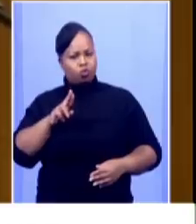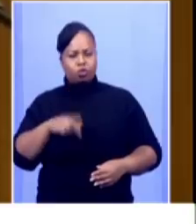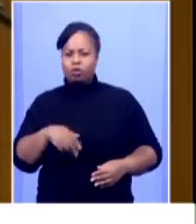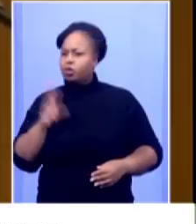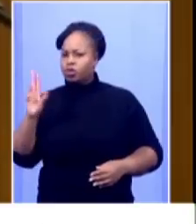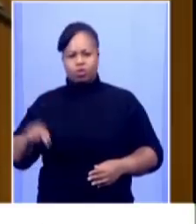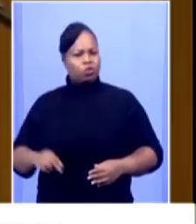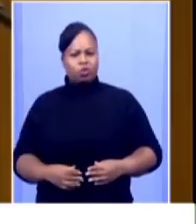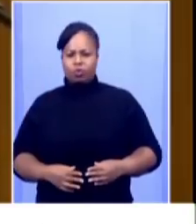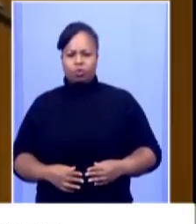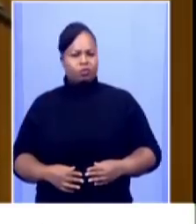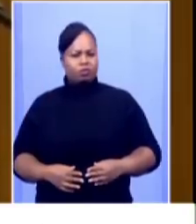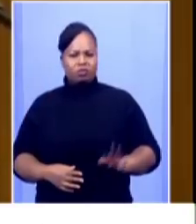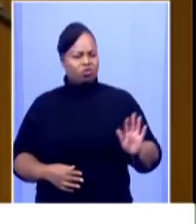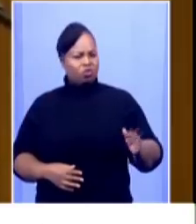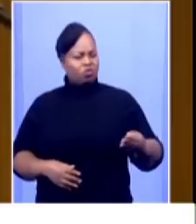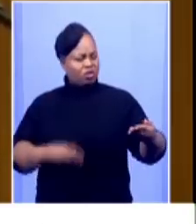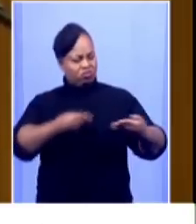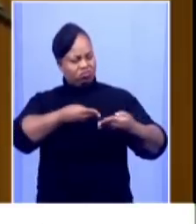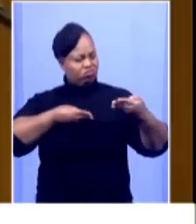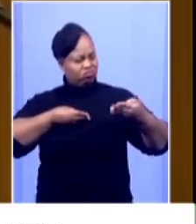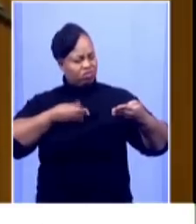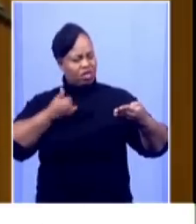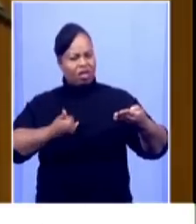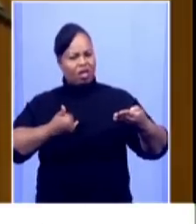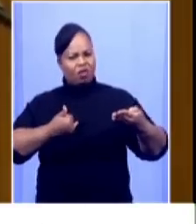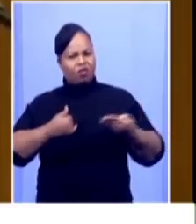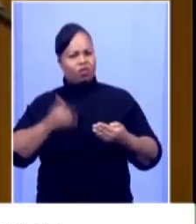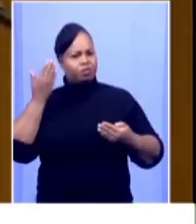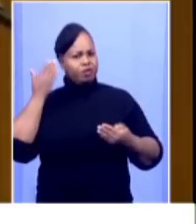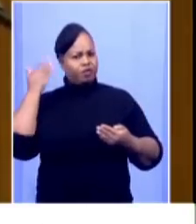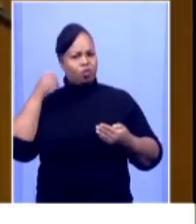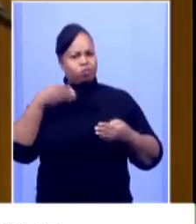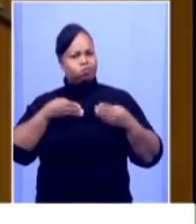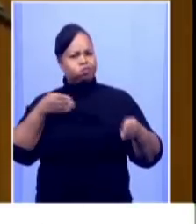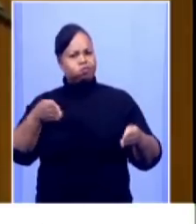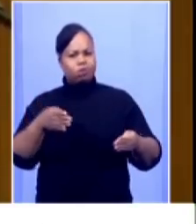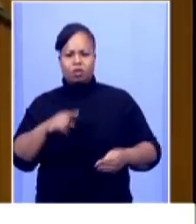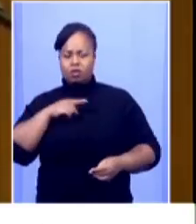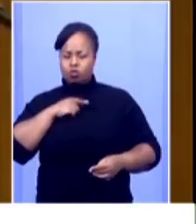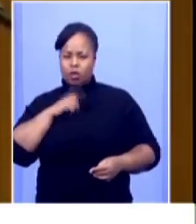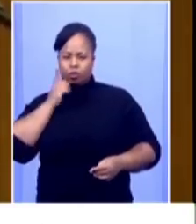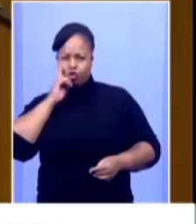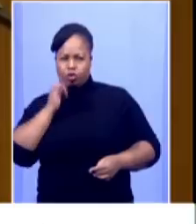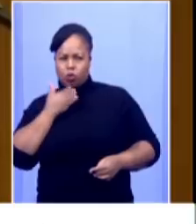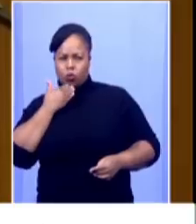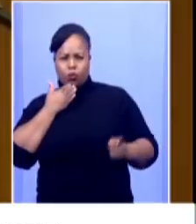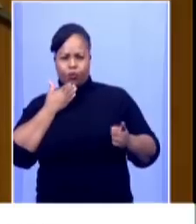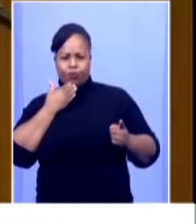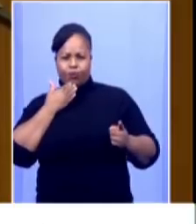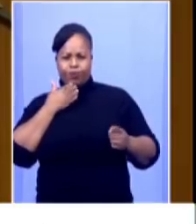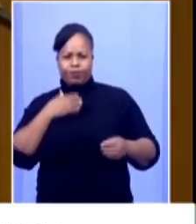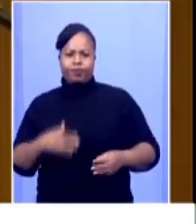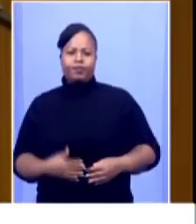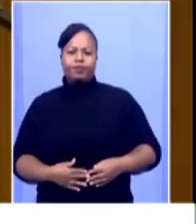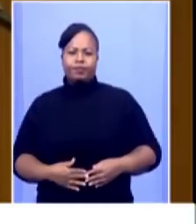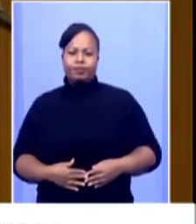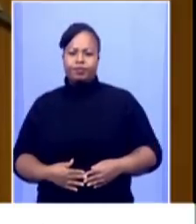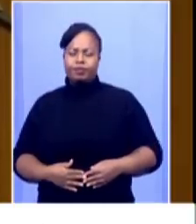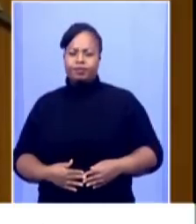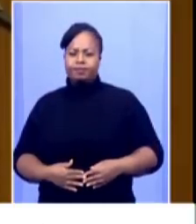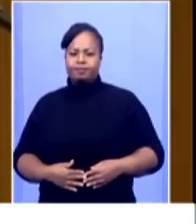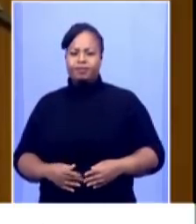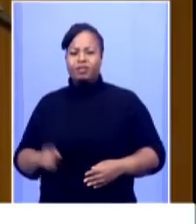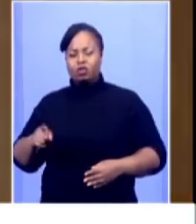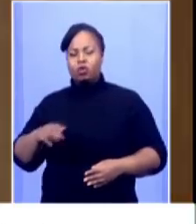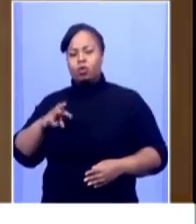Sorry, I just got this information from previous appearances, so that's why I'm checking on it. No, my lady. Okay. My instructions are that